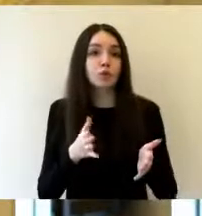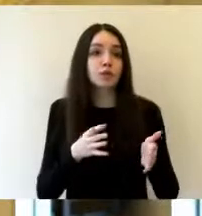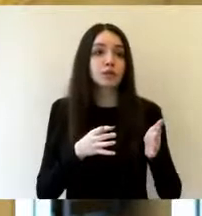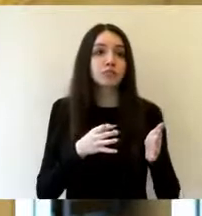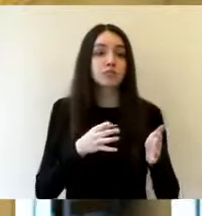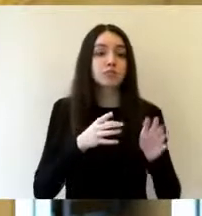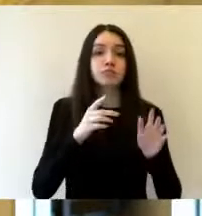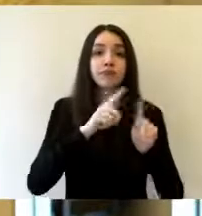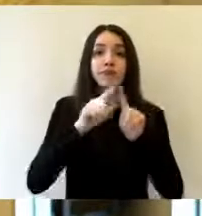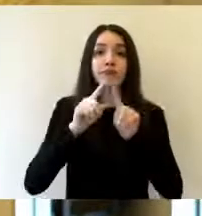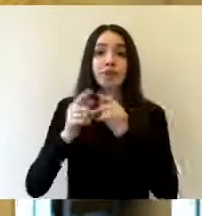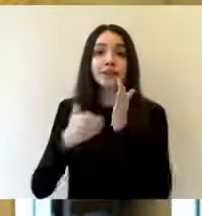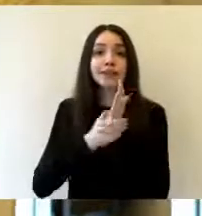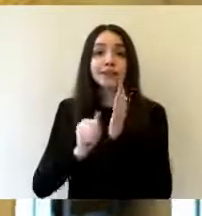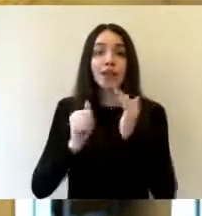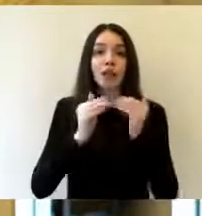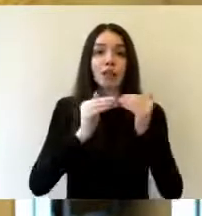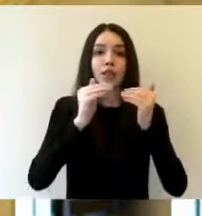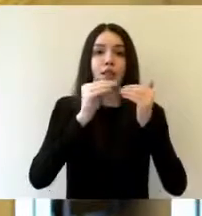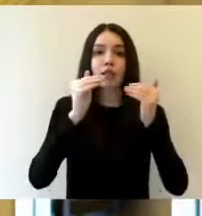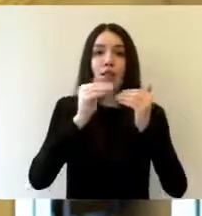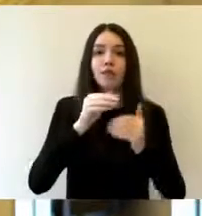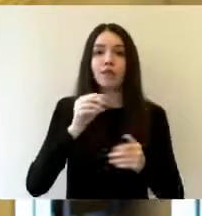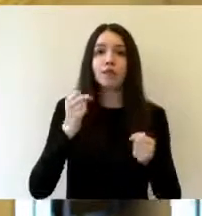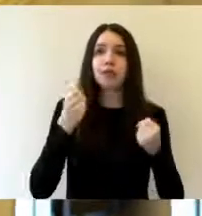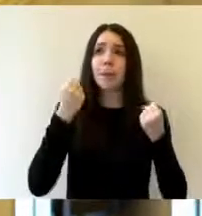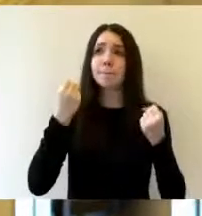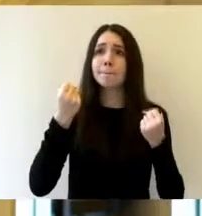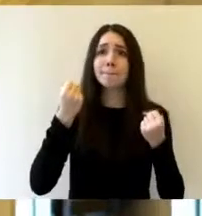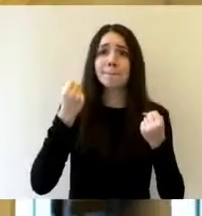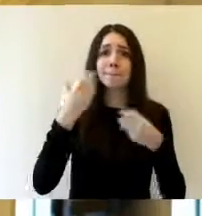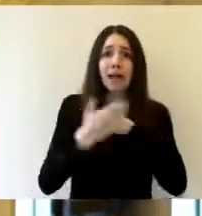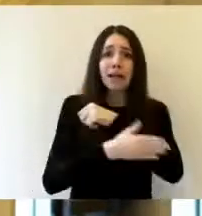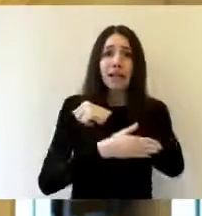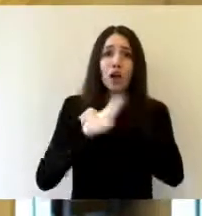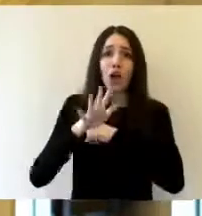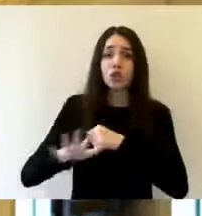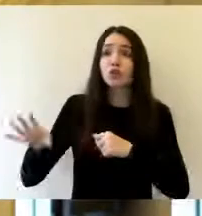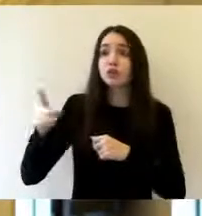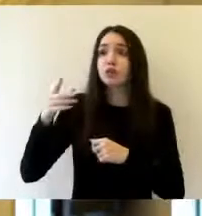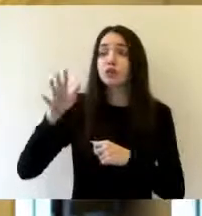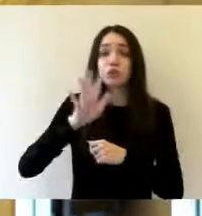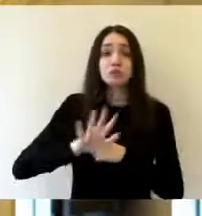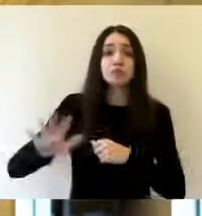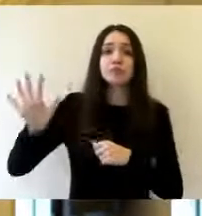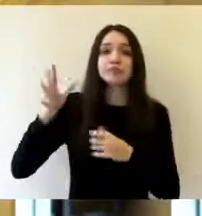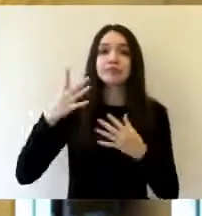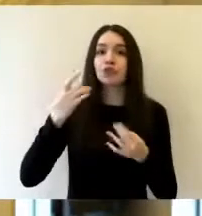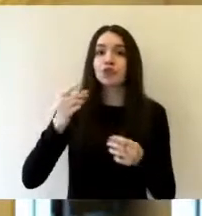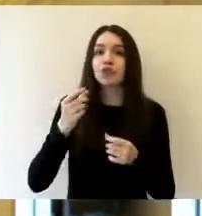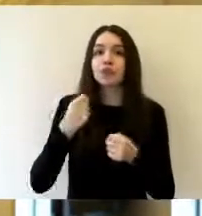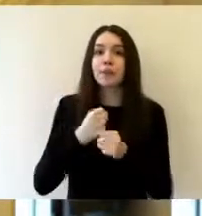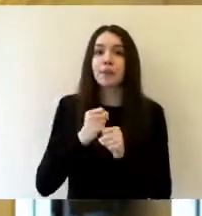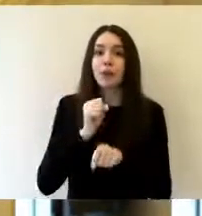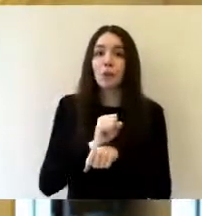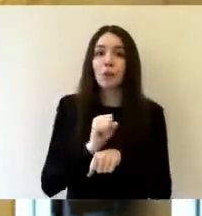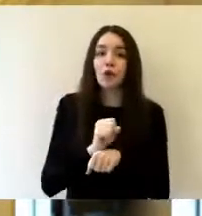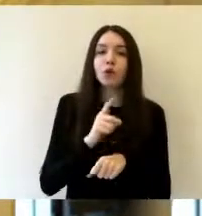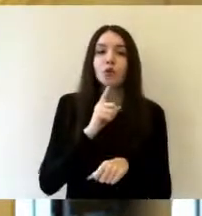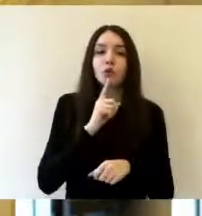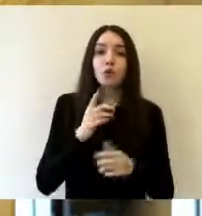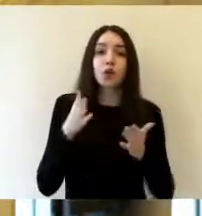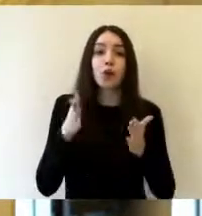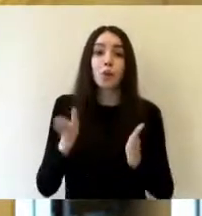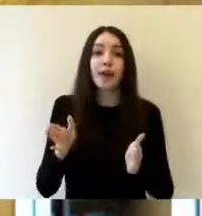levels in a dozen different countries that are just all kind of interested in making work, and it was a way for us to like find each other and encourage each